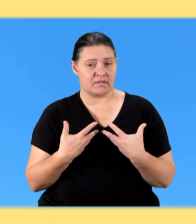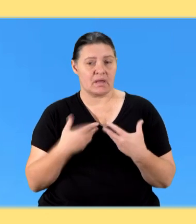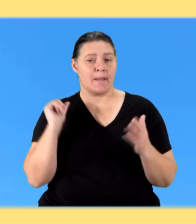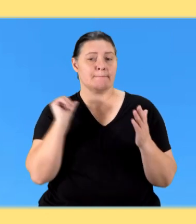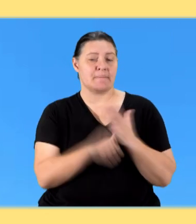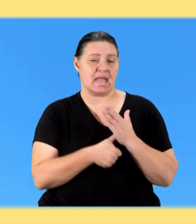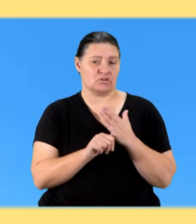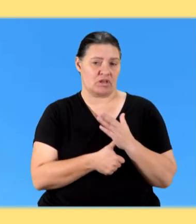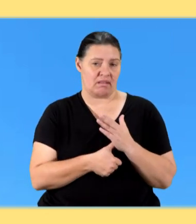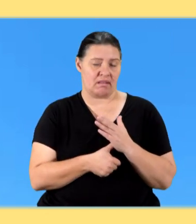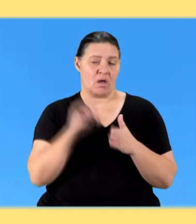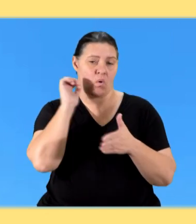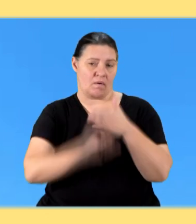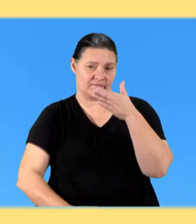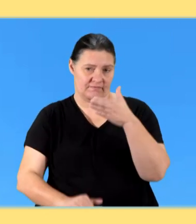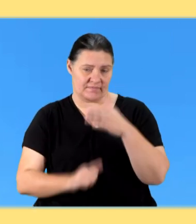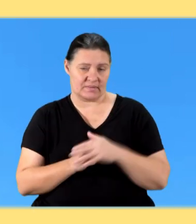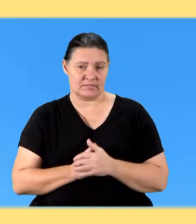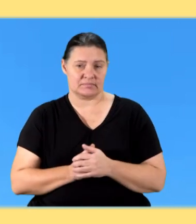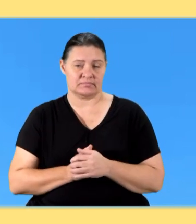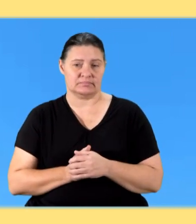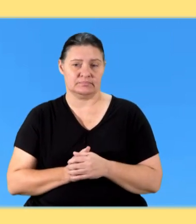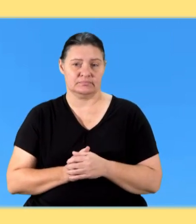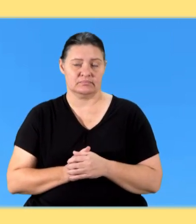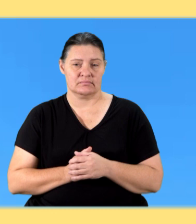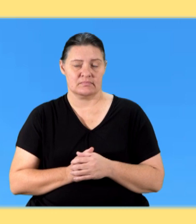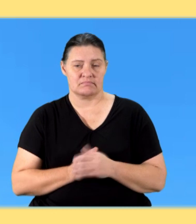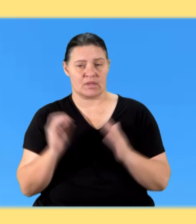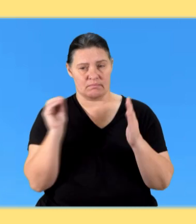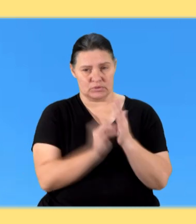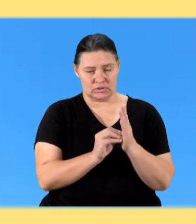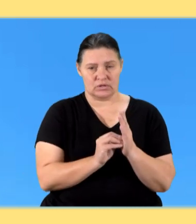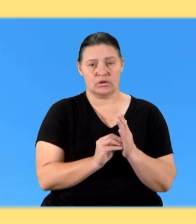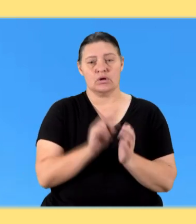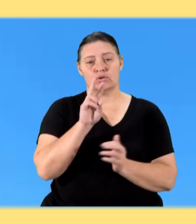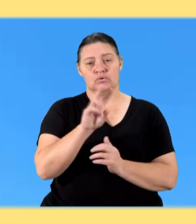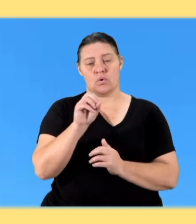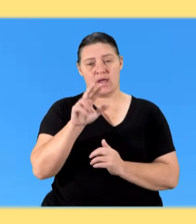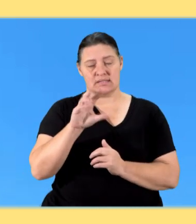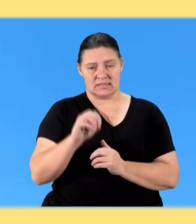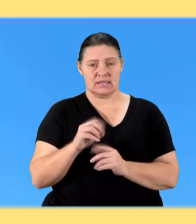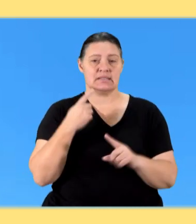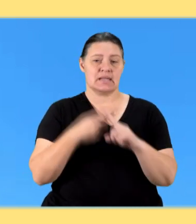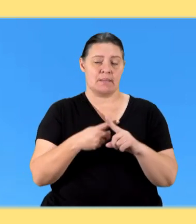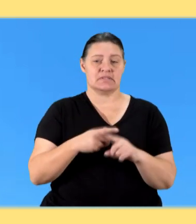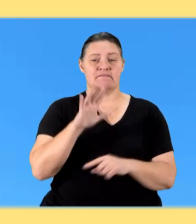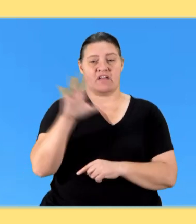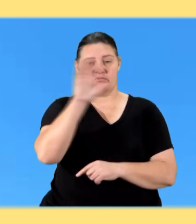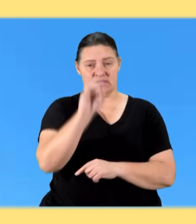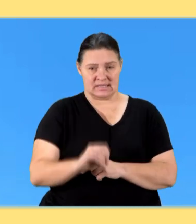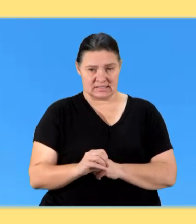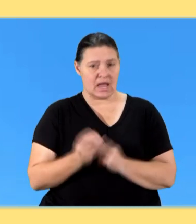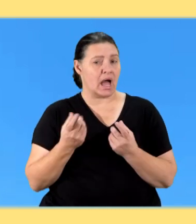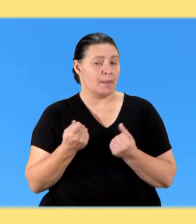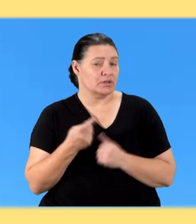give me the pension fund deduction. Please punch that. 2080 multiplied by